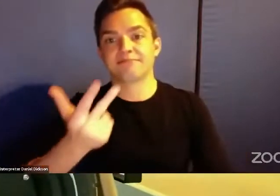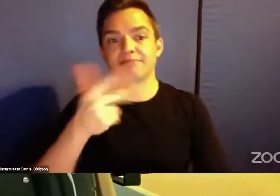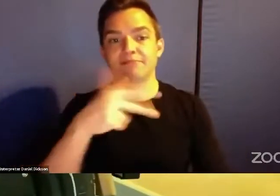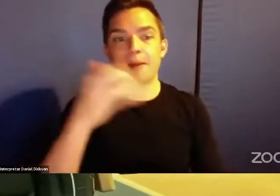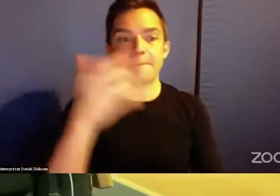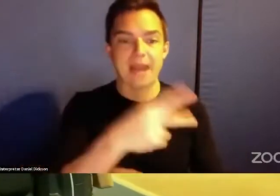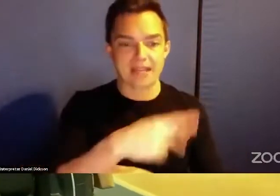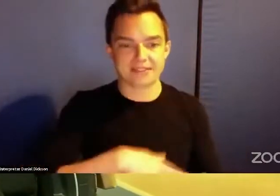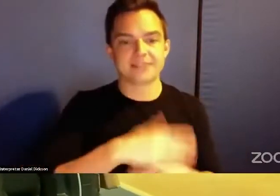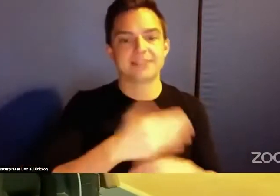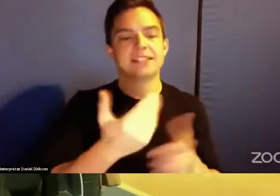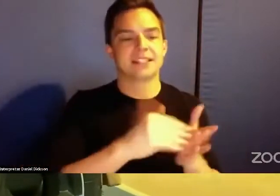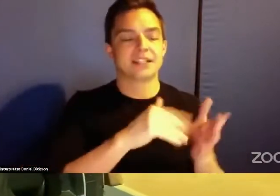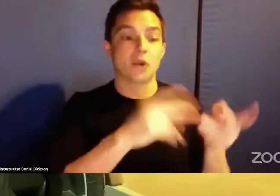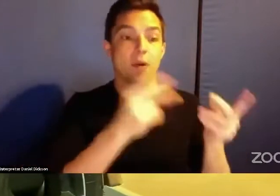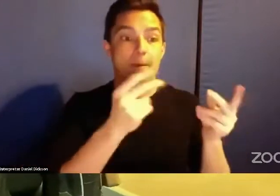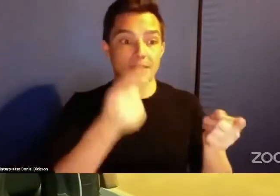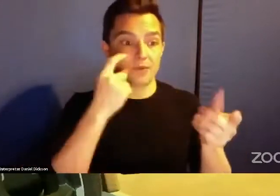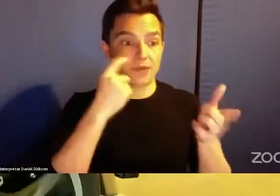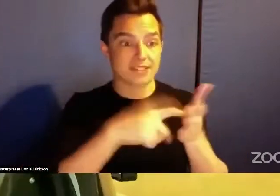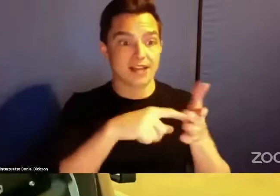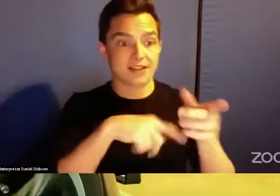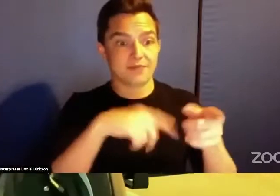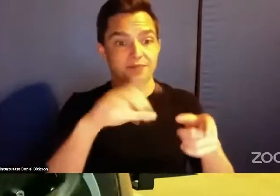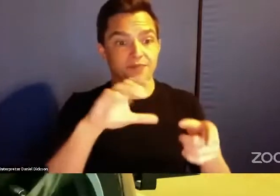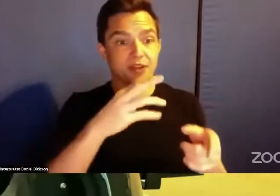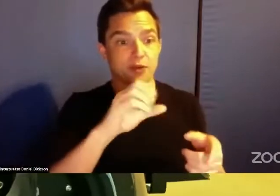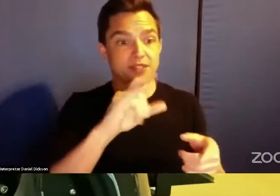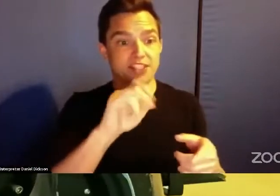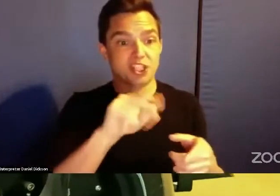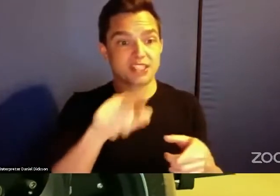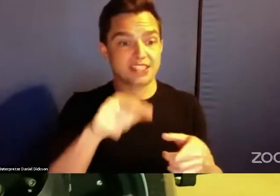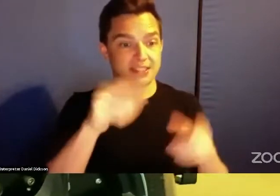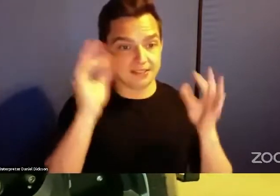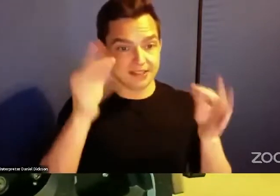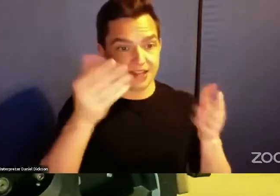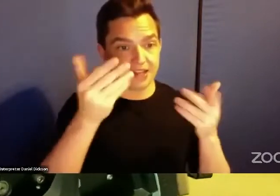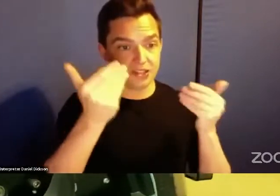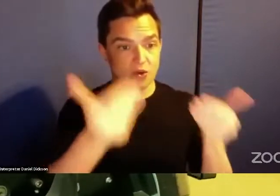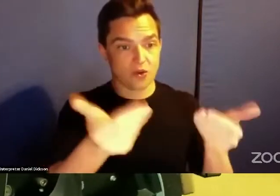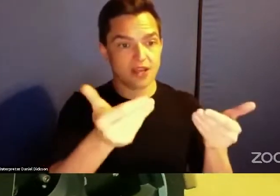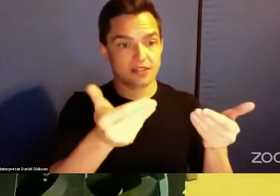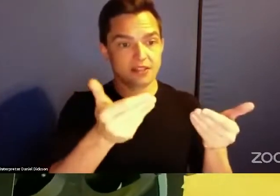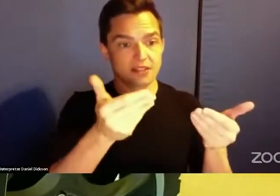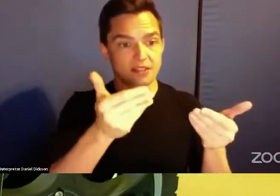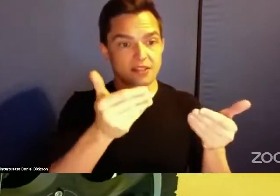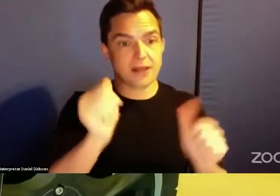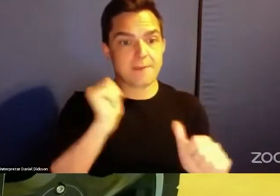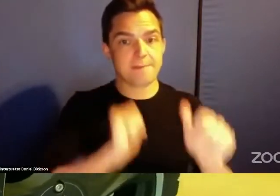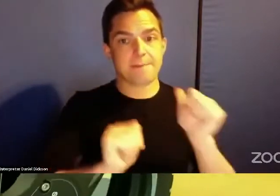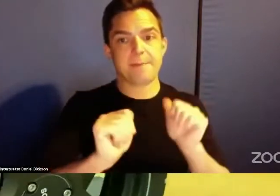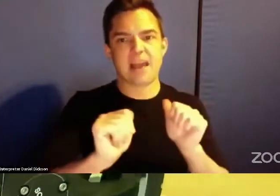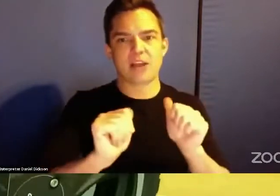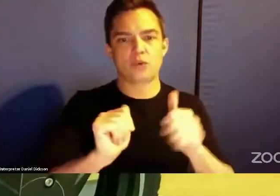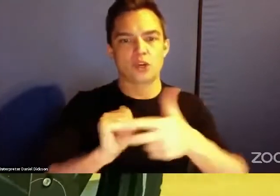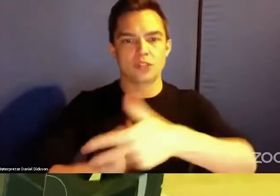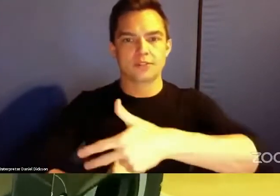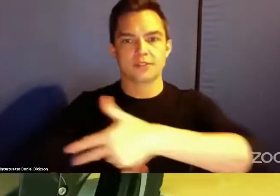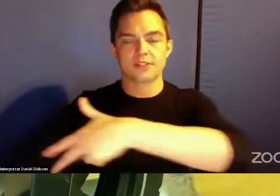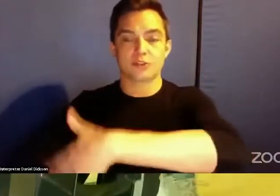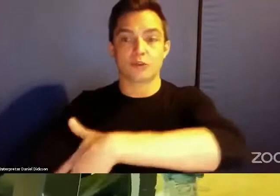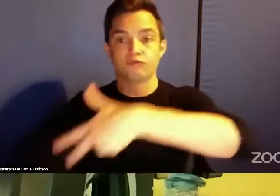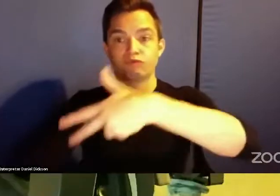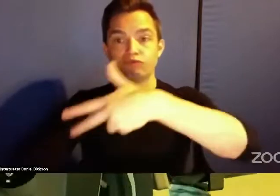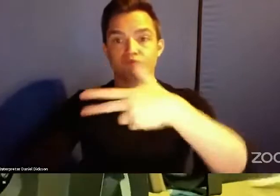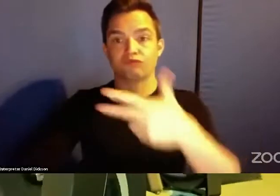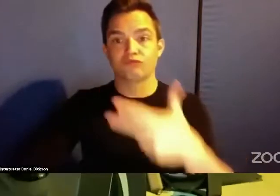we see that Christian has decided to go in backwards position in this, what looks, from